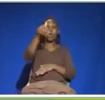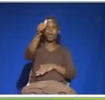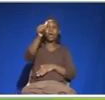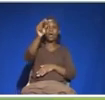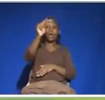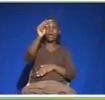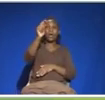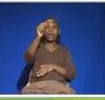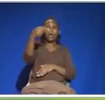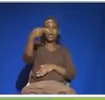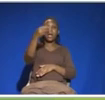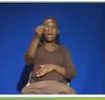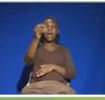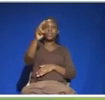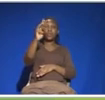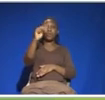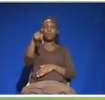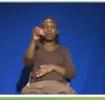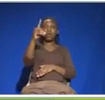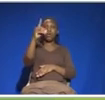serum in their body cavity.